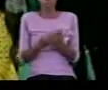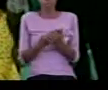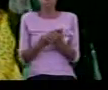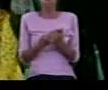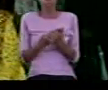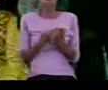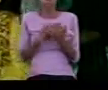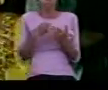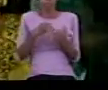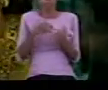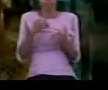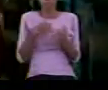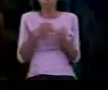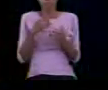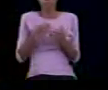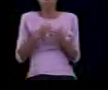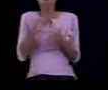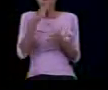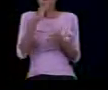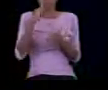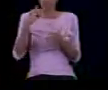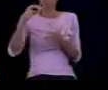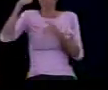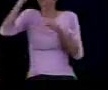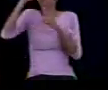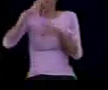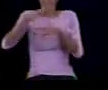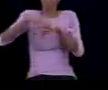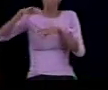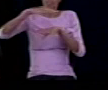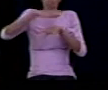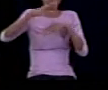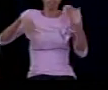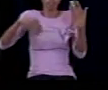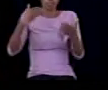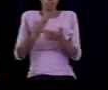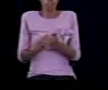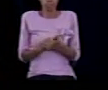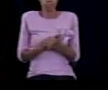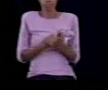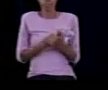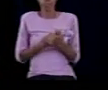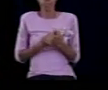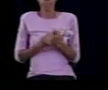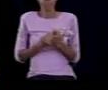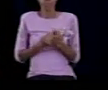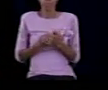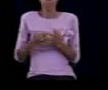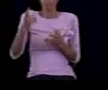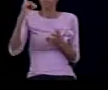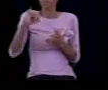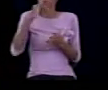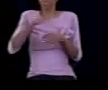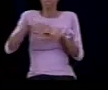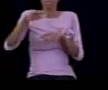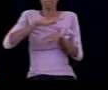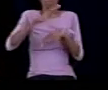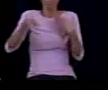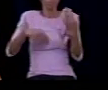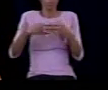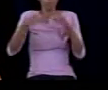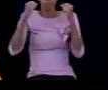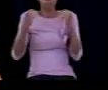Lord, you're above all the things that we think are a big deal. You're above all powers. You're above all